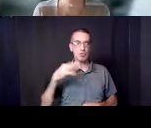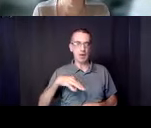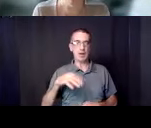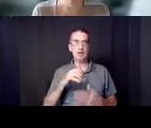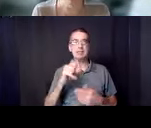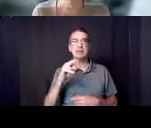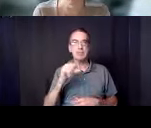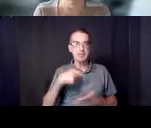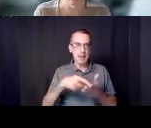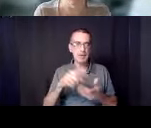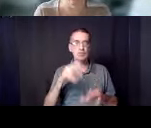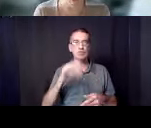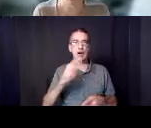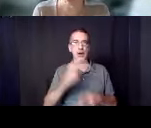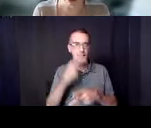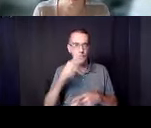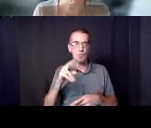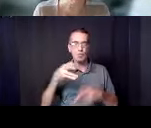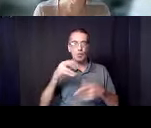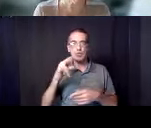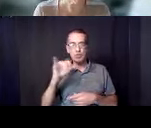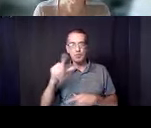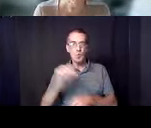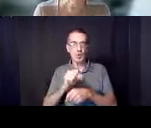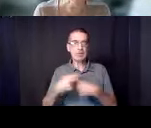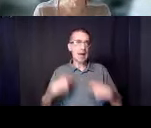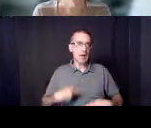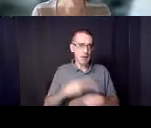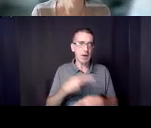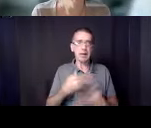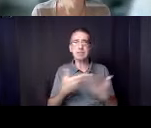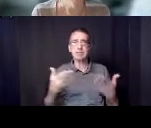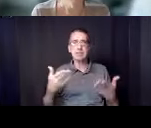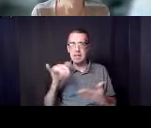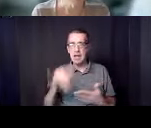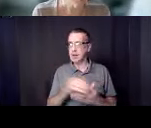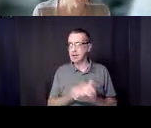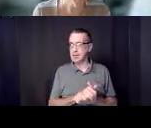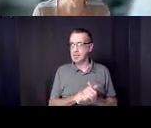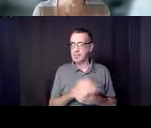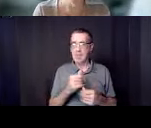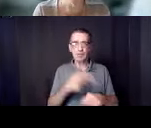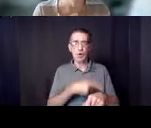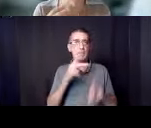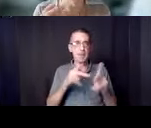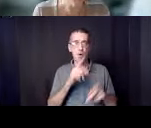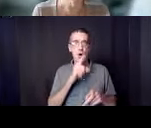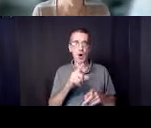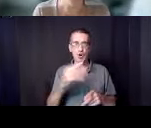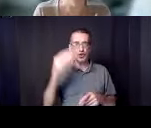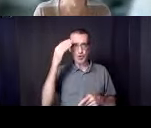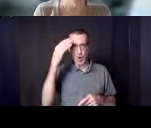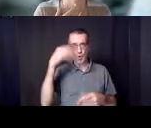payments, childcare assistance for essential workers, healthcare, things that as long as people are known